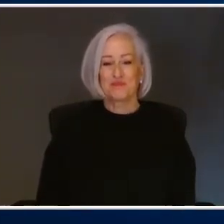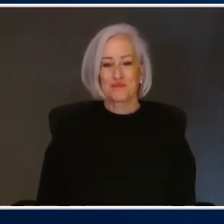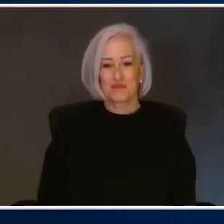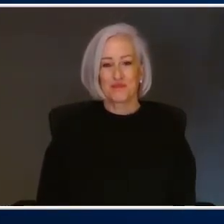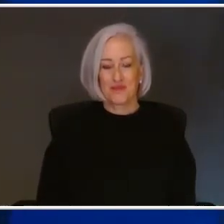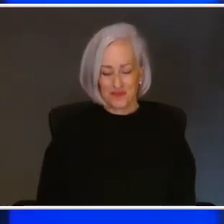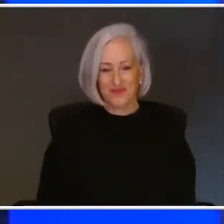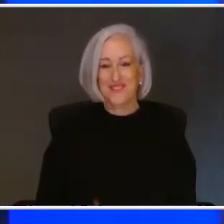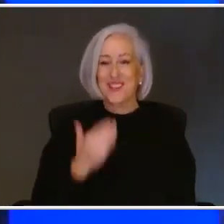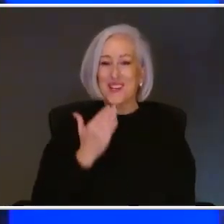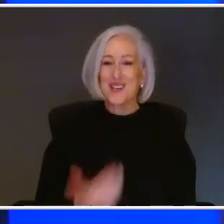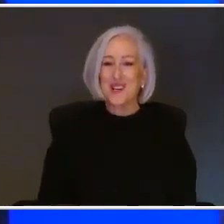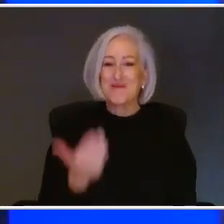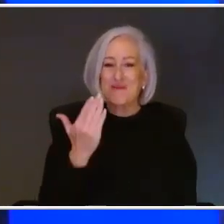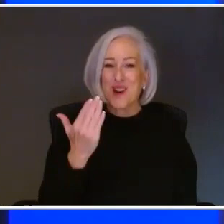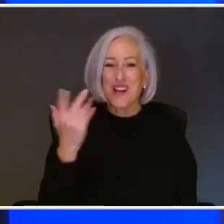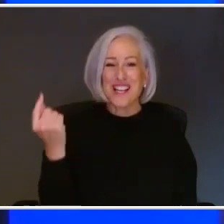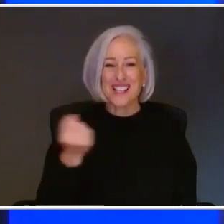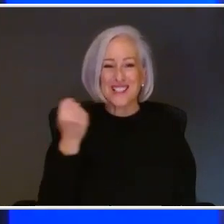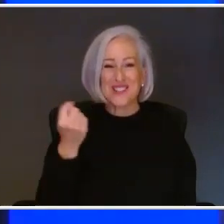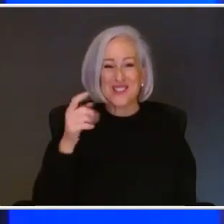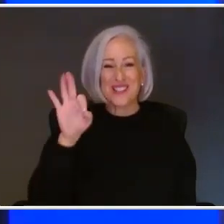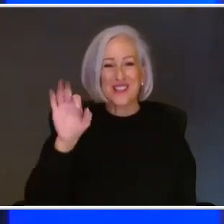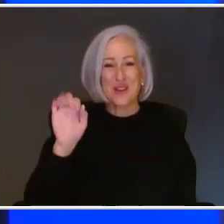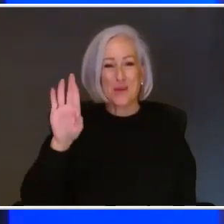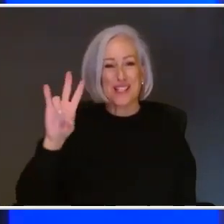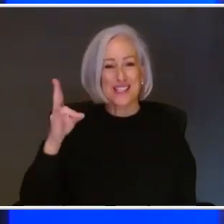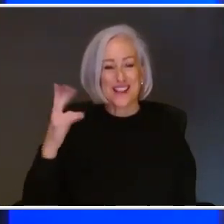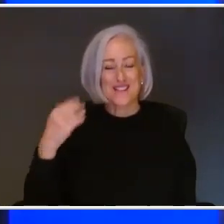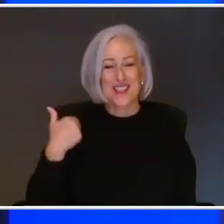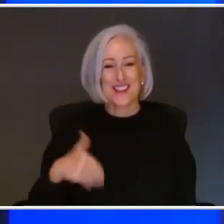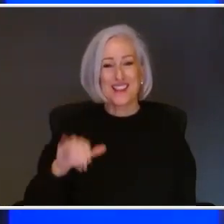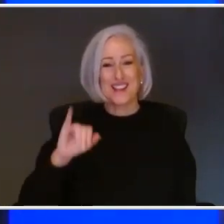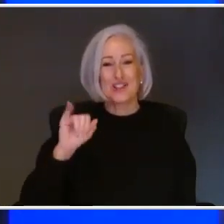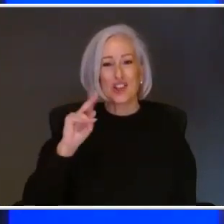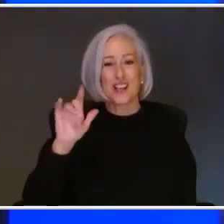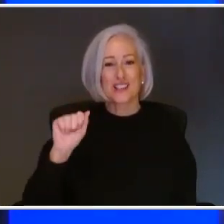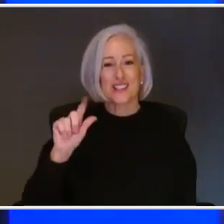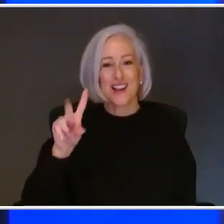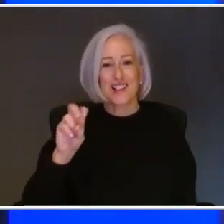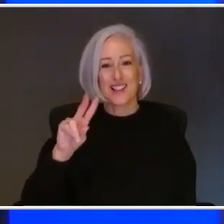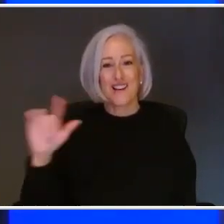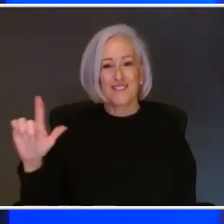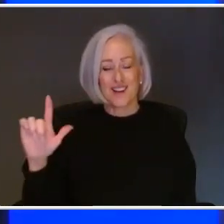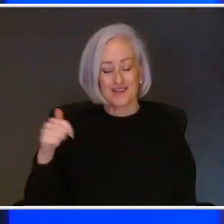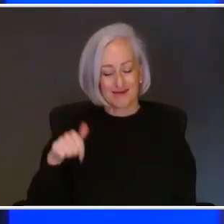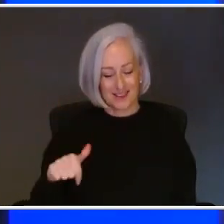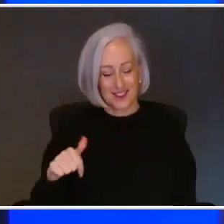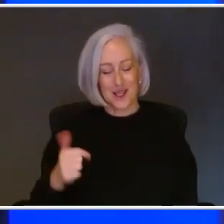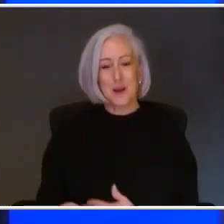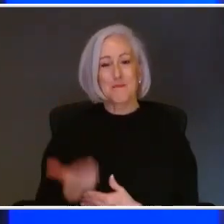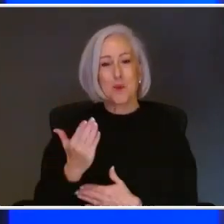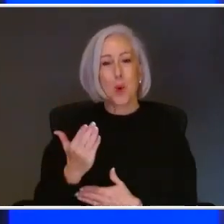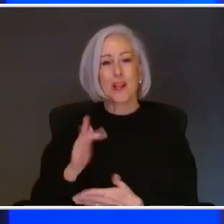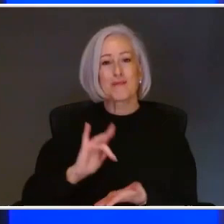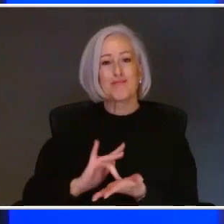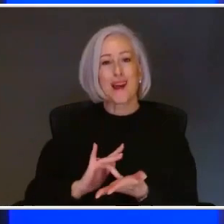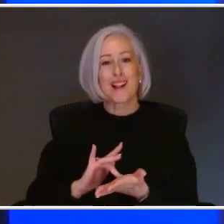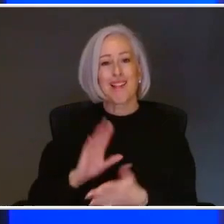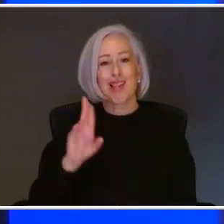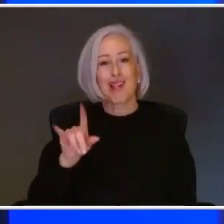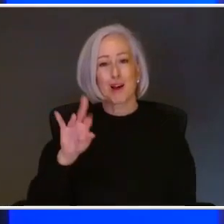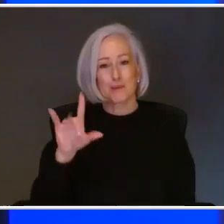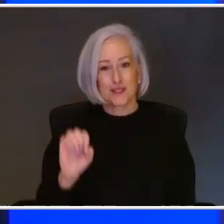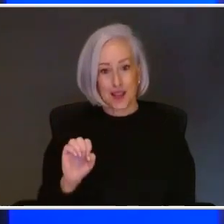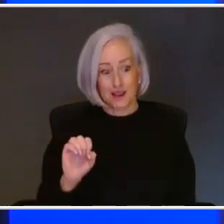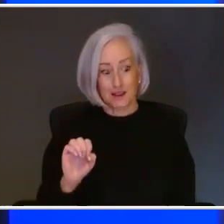And good morning. It is Tuesday, February 7th. I'm Jessica Lovell. Welcome to the Morning Medical Update. Call it a miracle, call it extreme